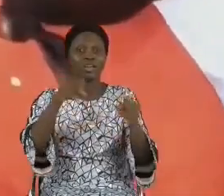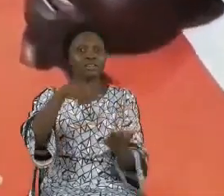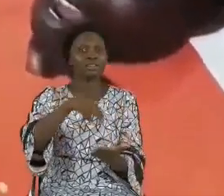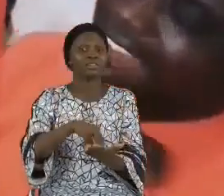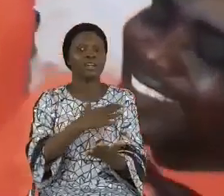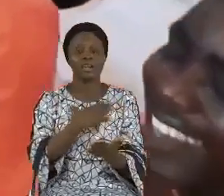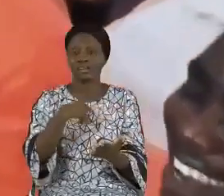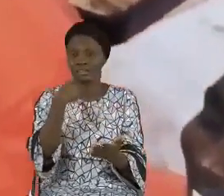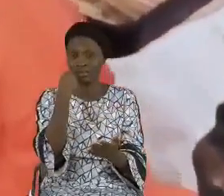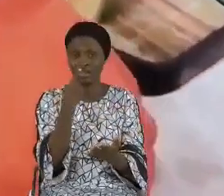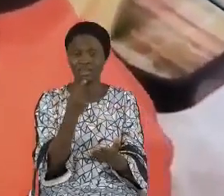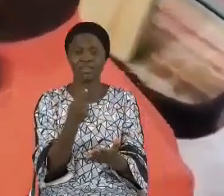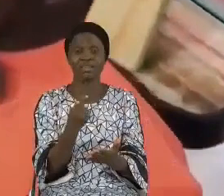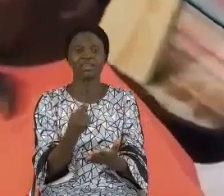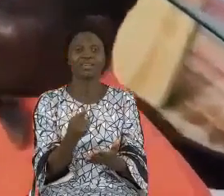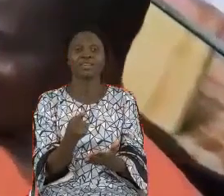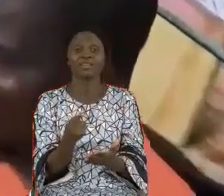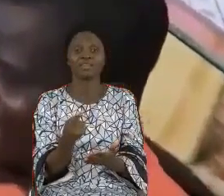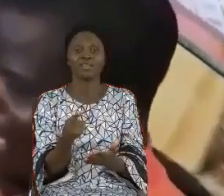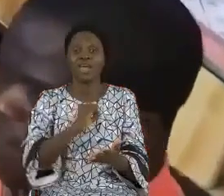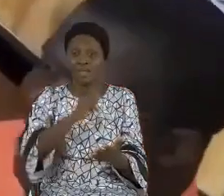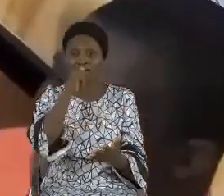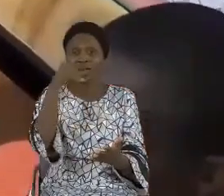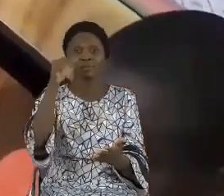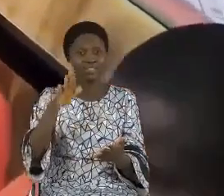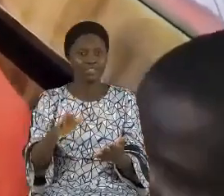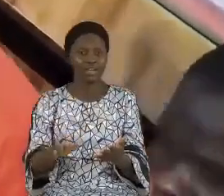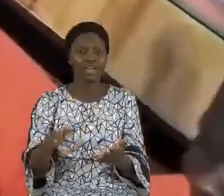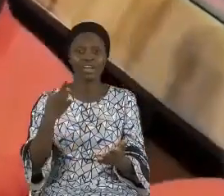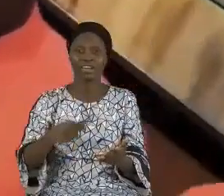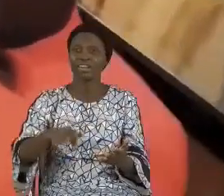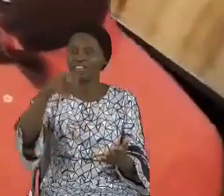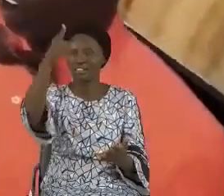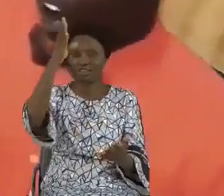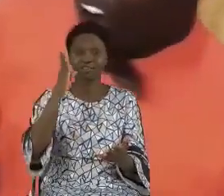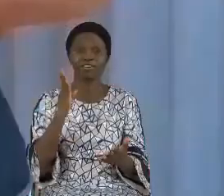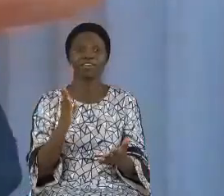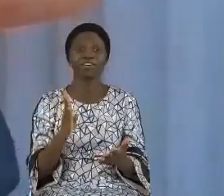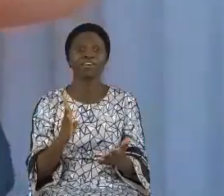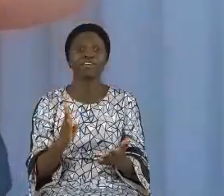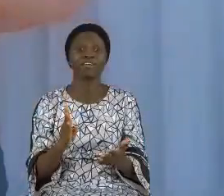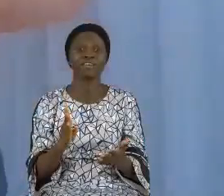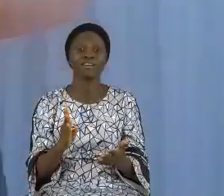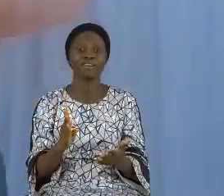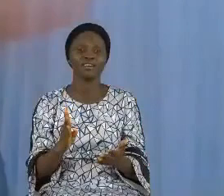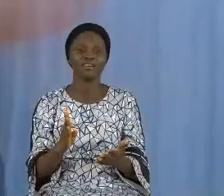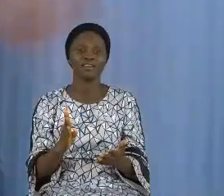can stand sea. I am a child of God. Oh,